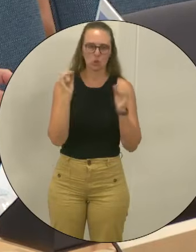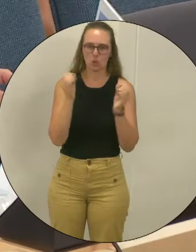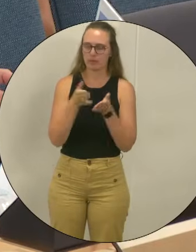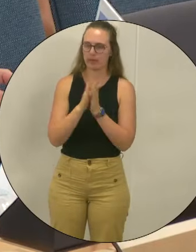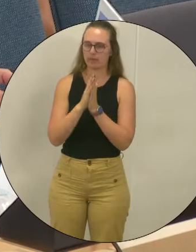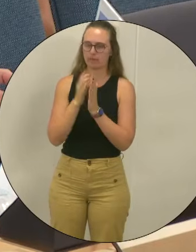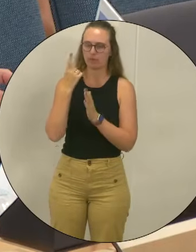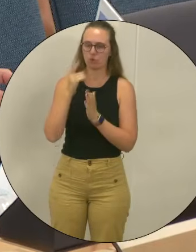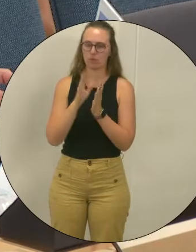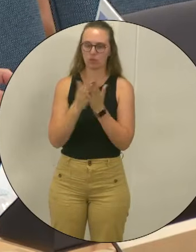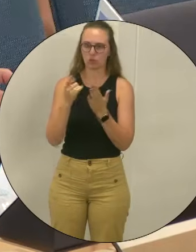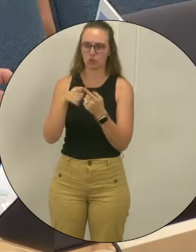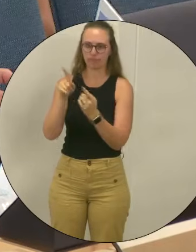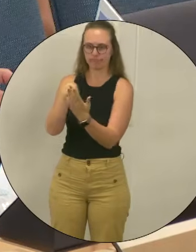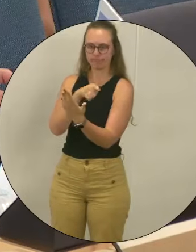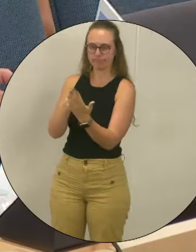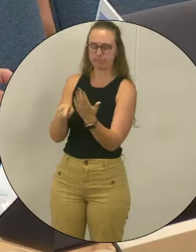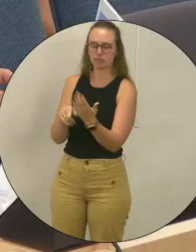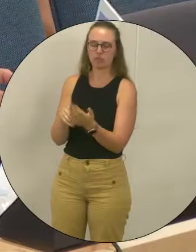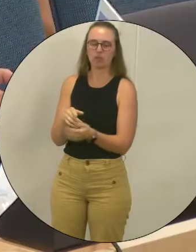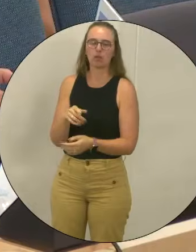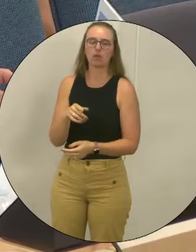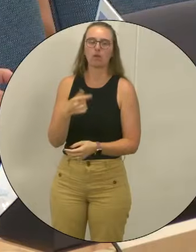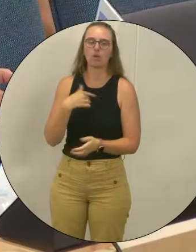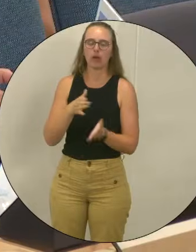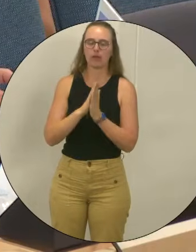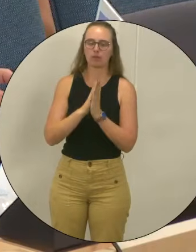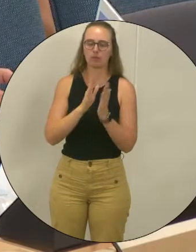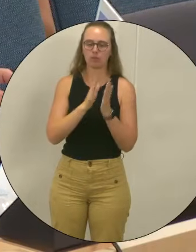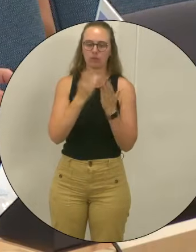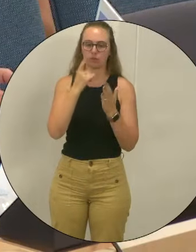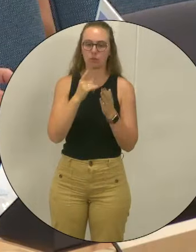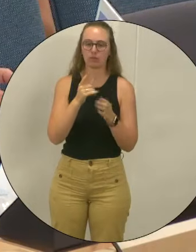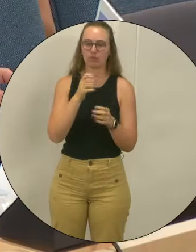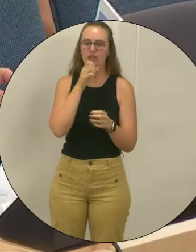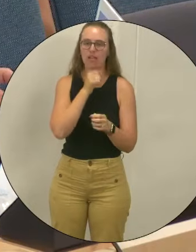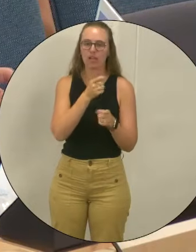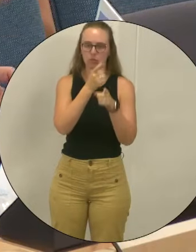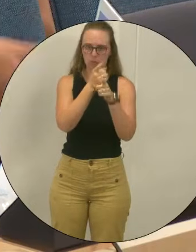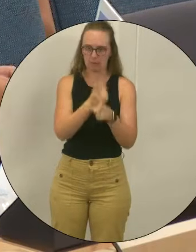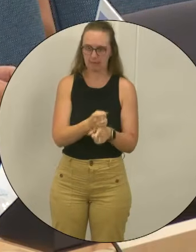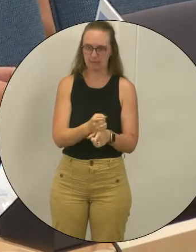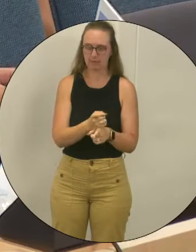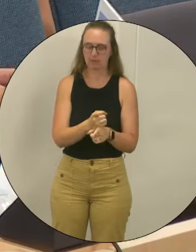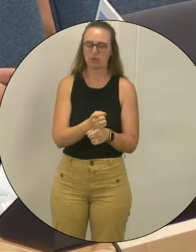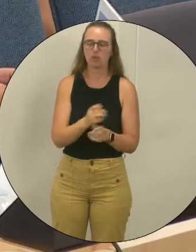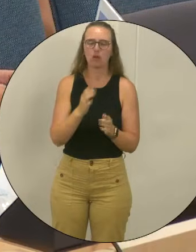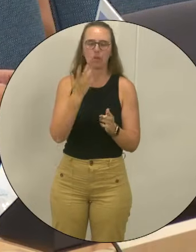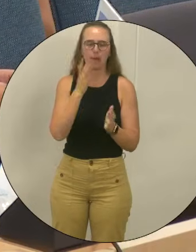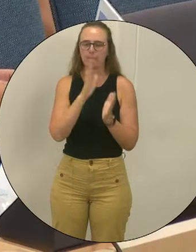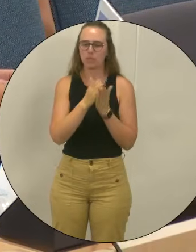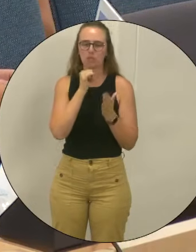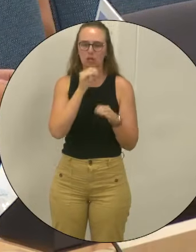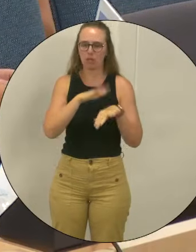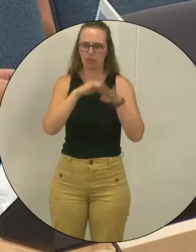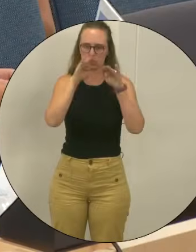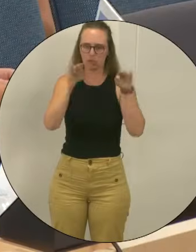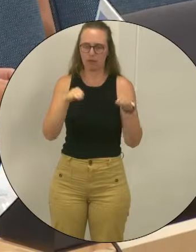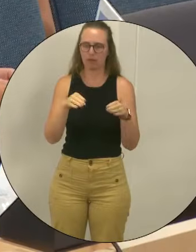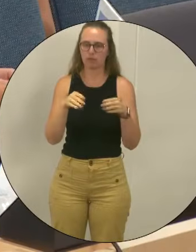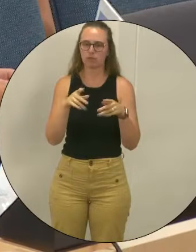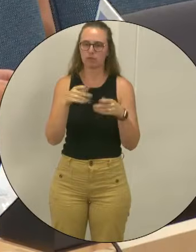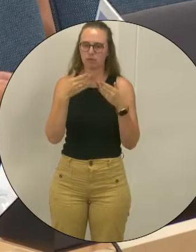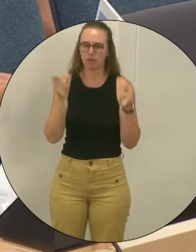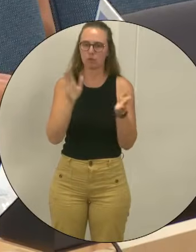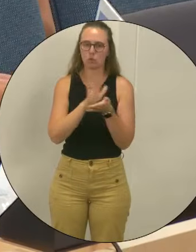asking for a book to be banned, but we are asking that books be vetted for age appropriateness. Just because a book is not on the shelves of public schools doesn't